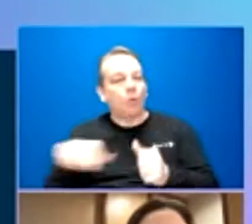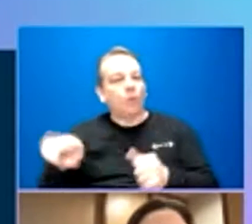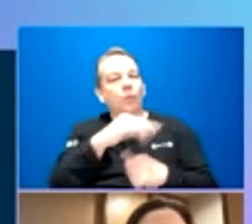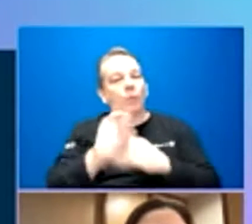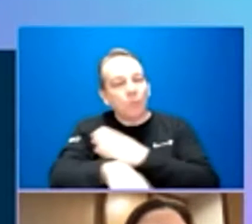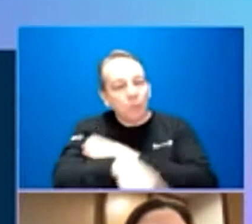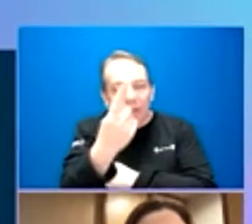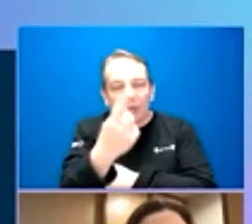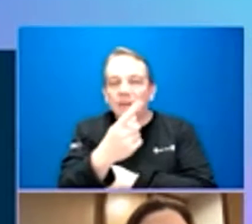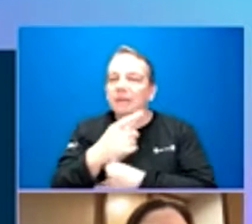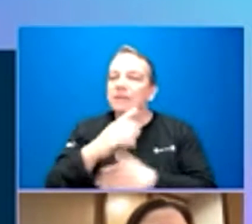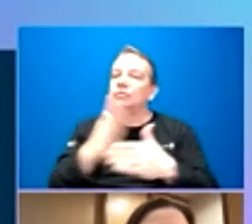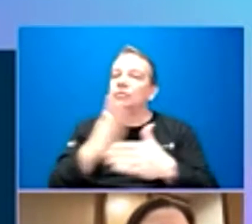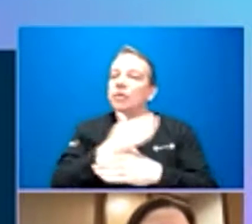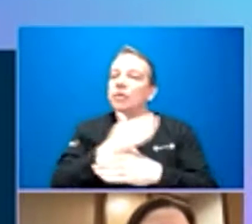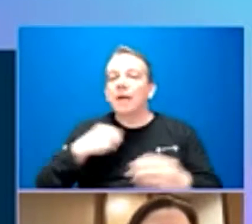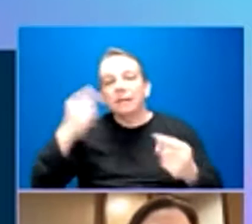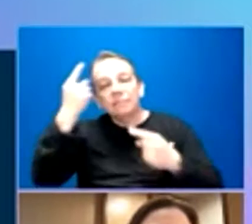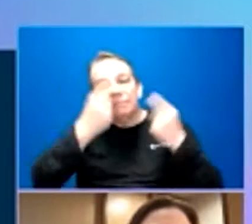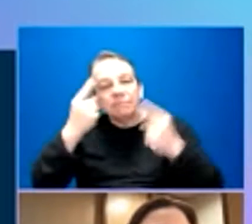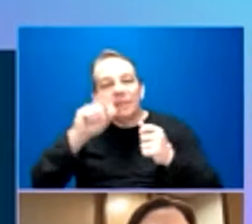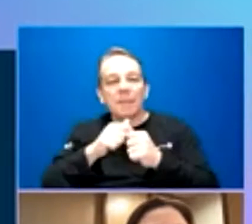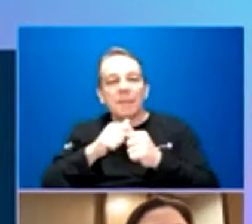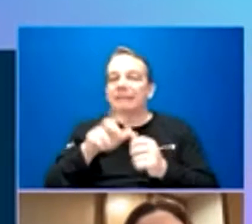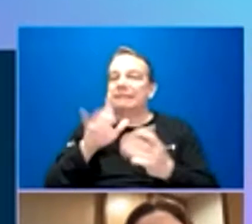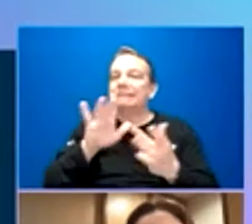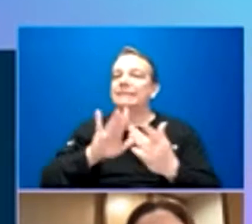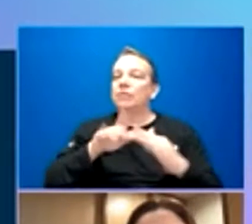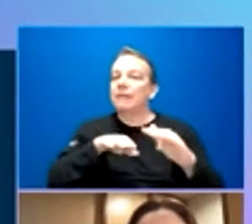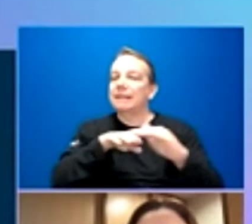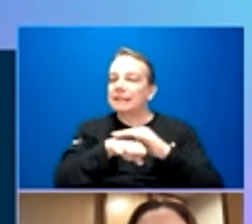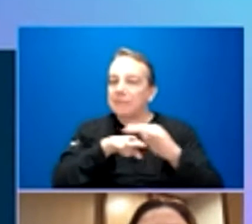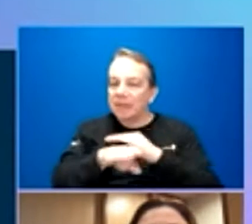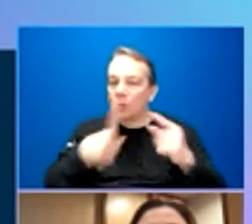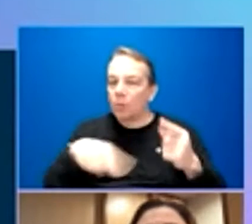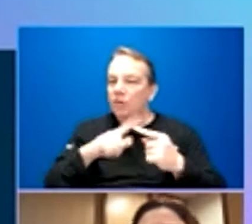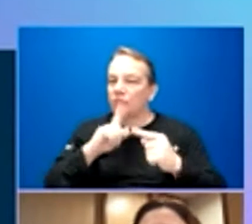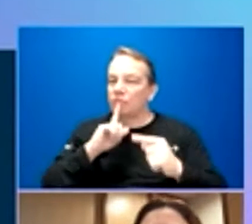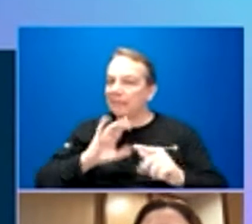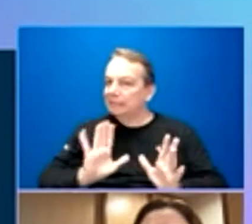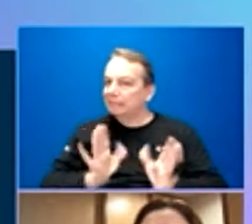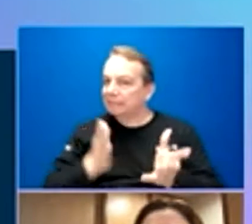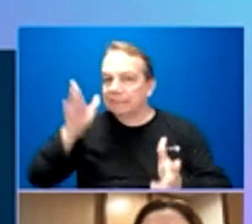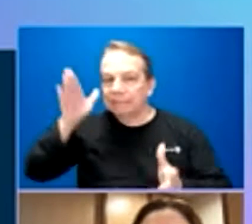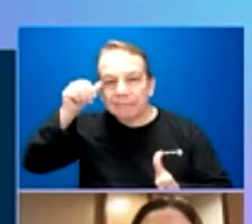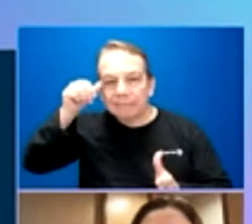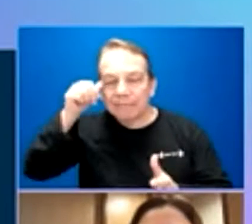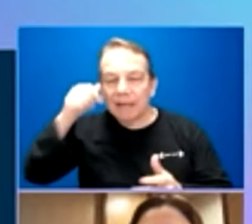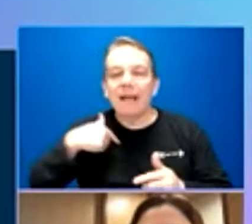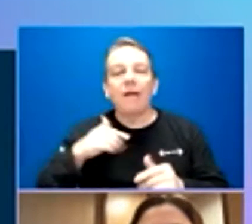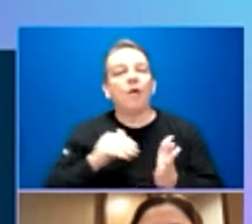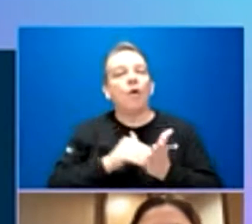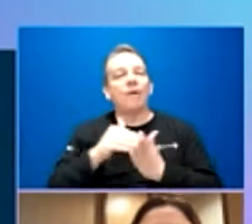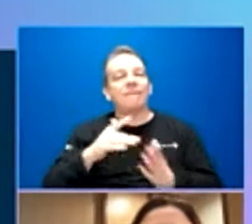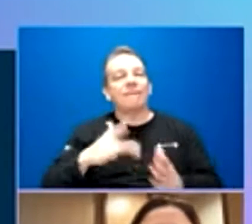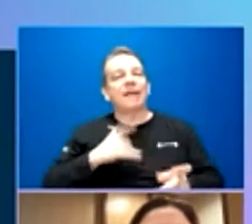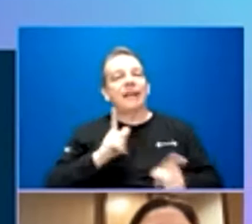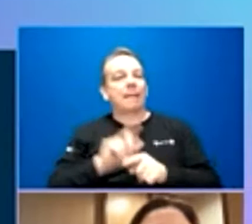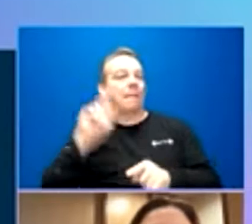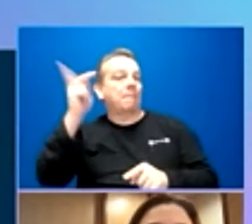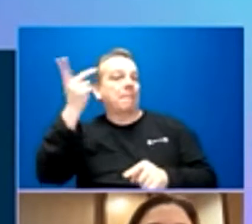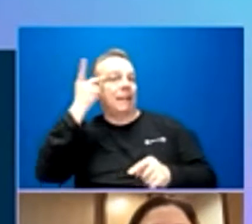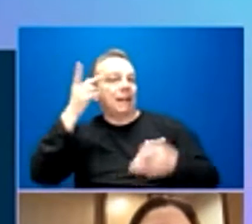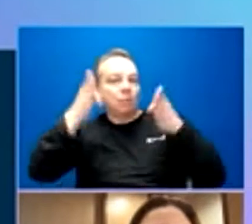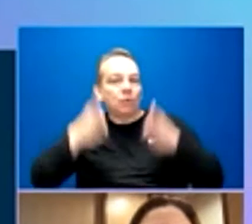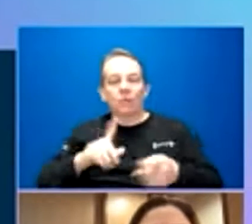to share with you my thoughts around digital accessibility and learning when to flex. I often feel like I'm a bit of a politician when I'm working in